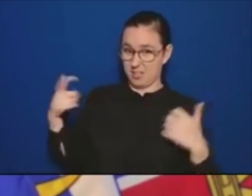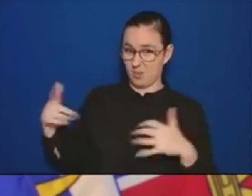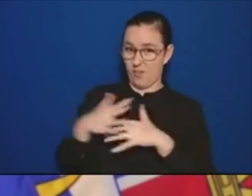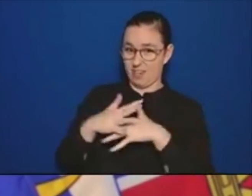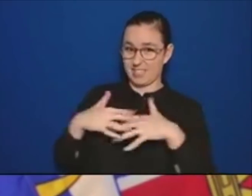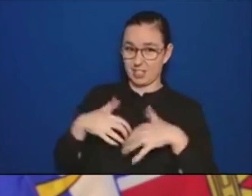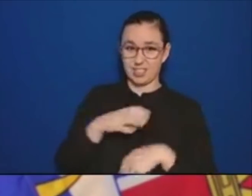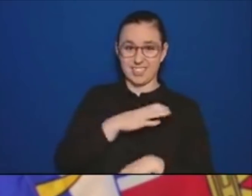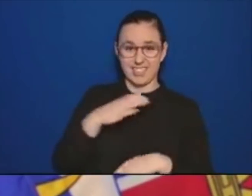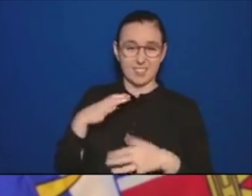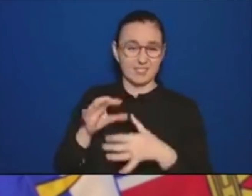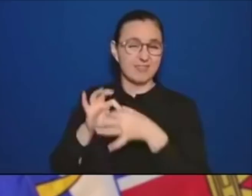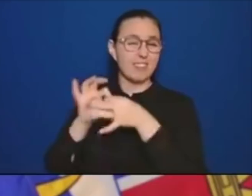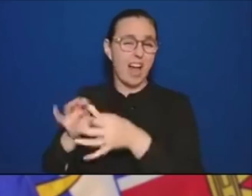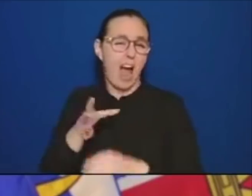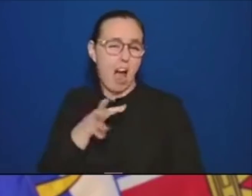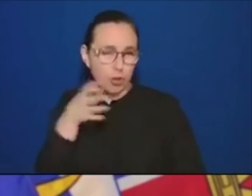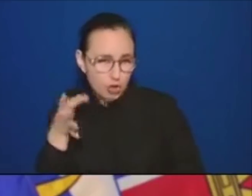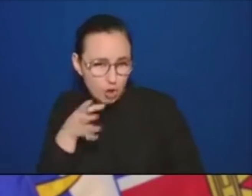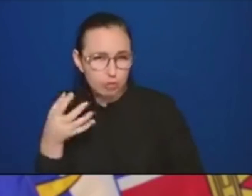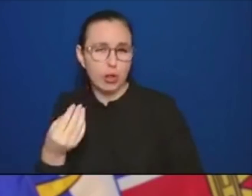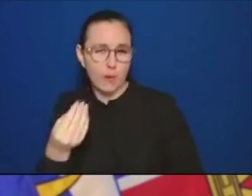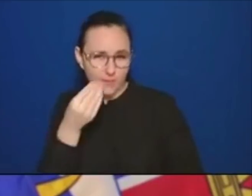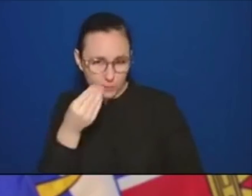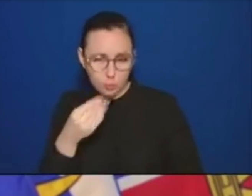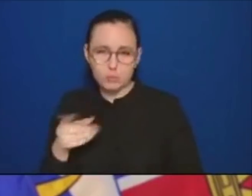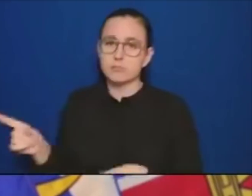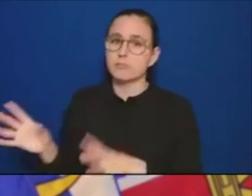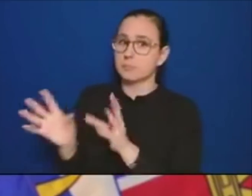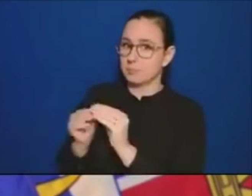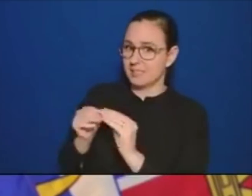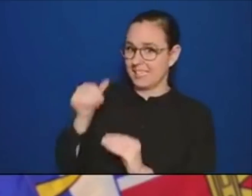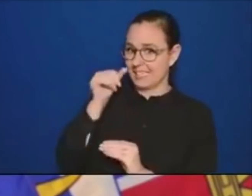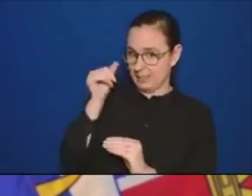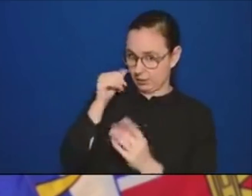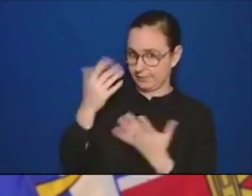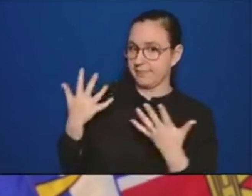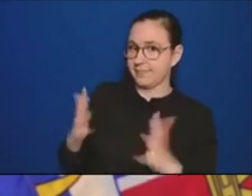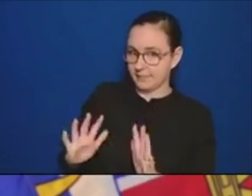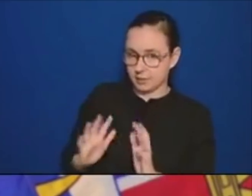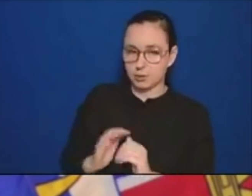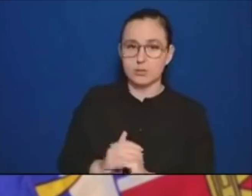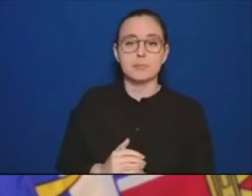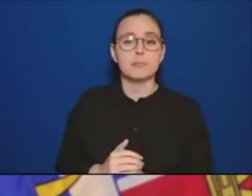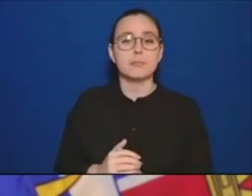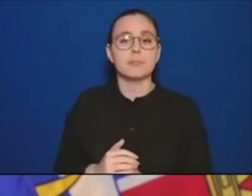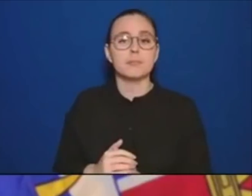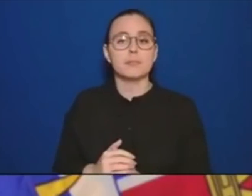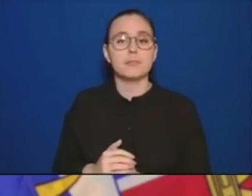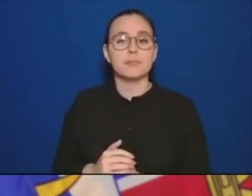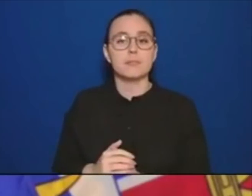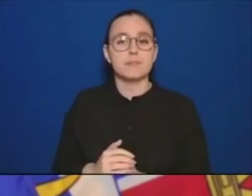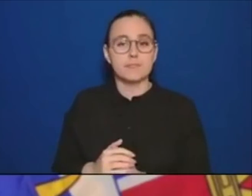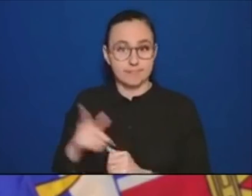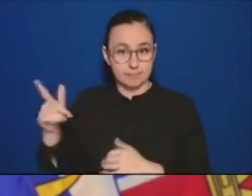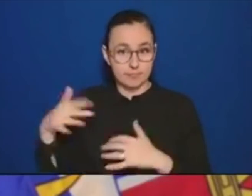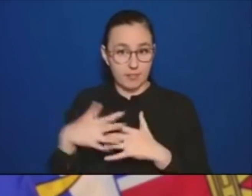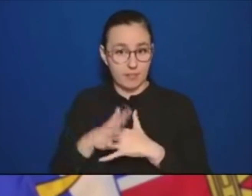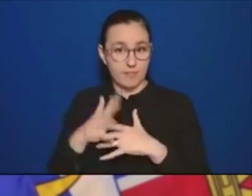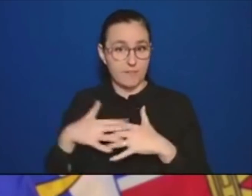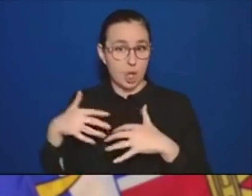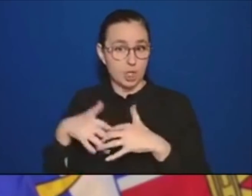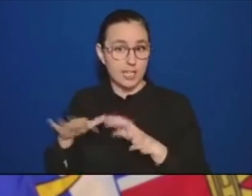so roundtable with them yesterday, the First Nations Agricultural Association of BC, Seabird Island